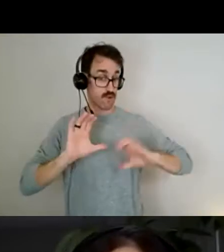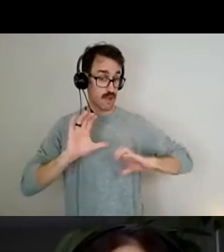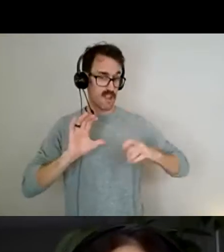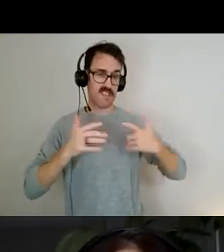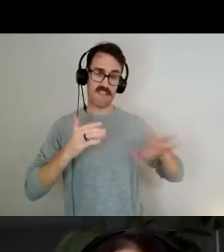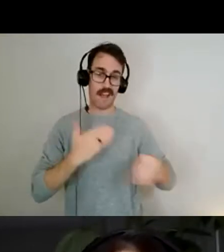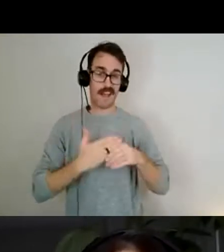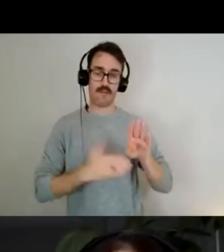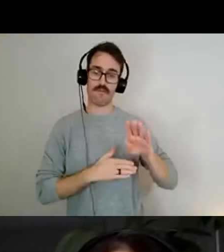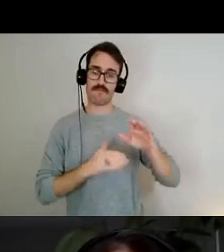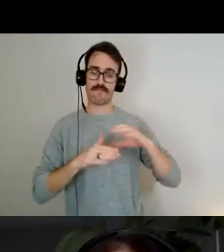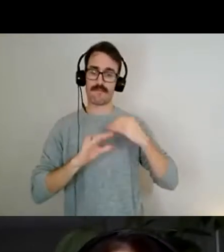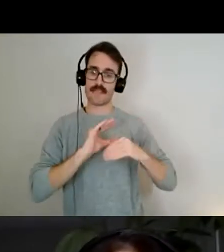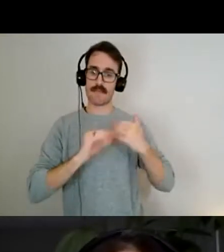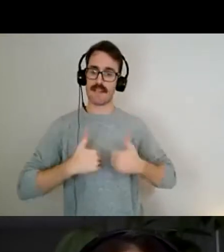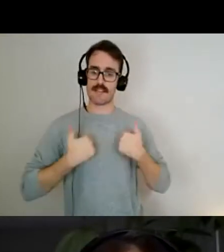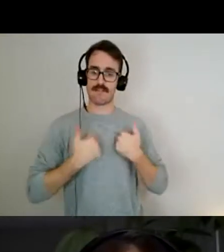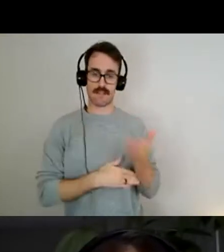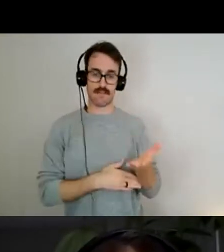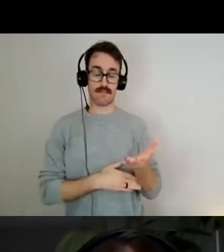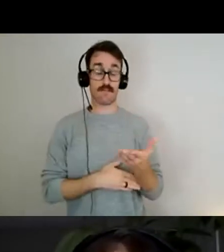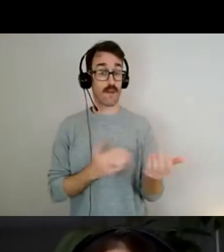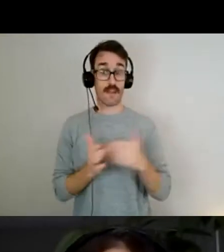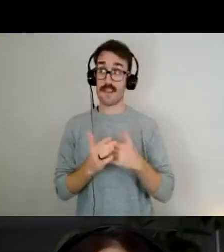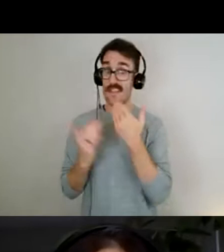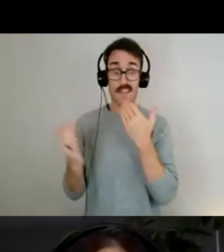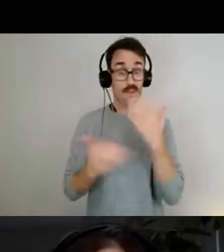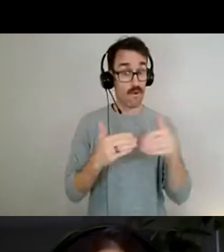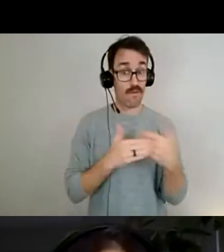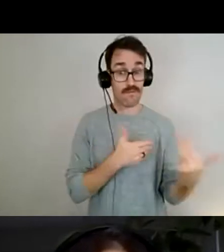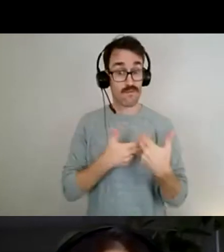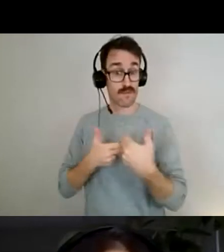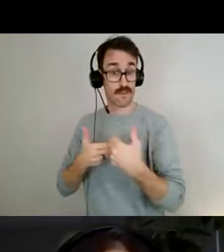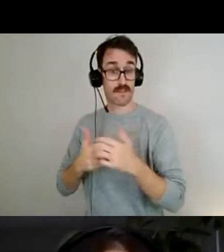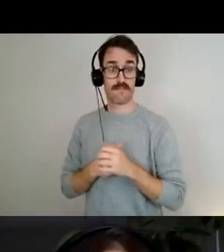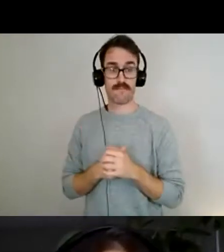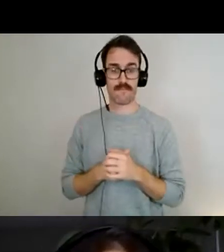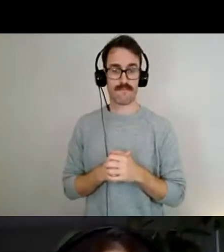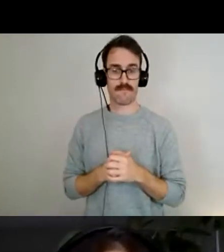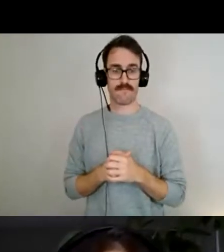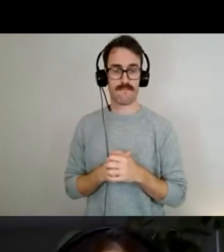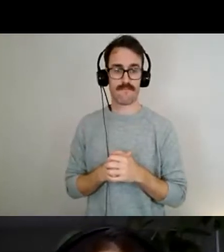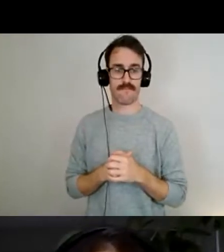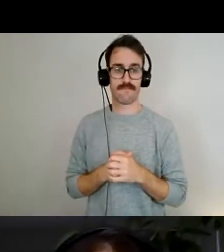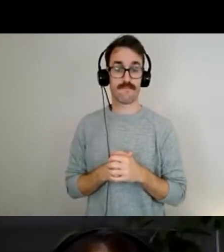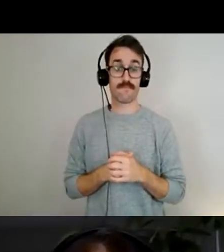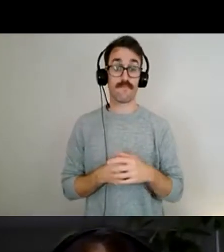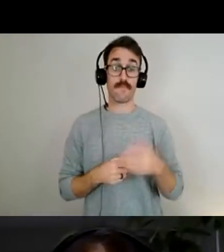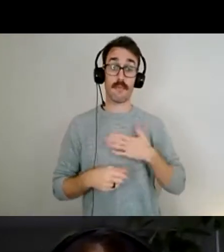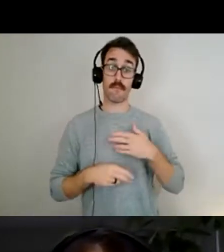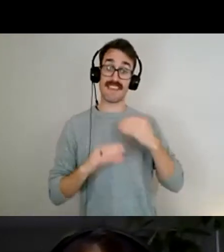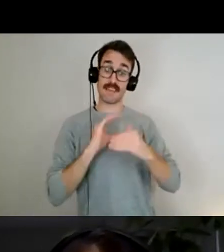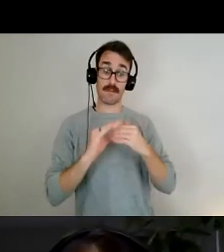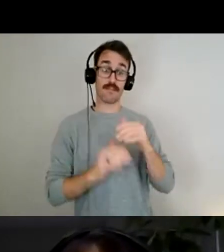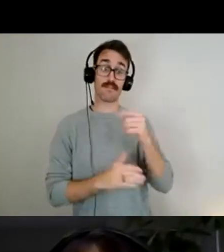box. So again, thank you for coming online. Just for the sign language interpreter, my email is